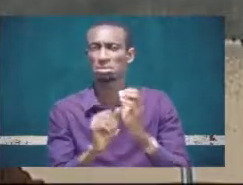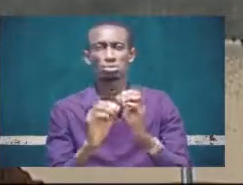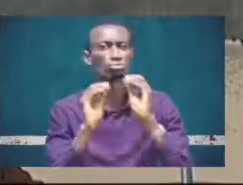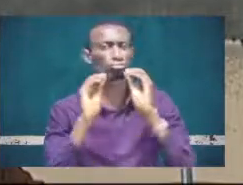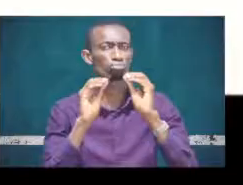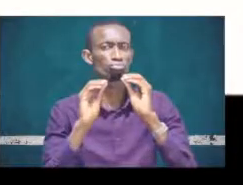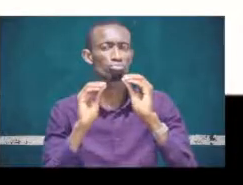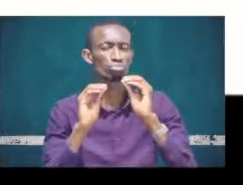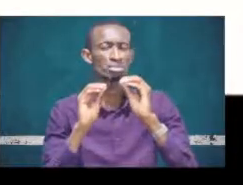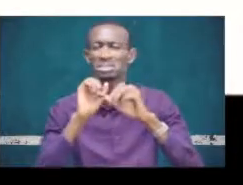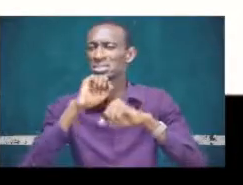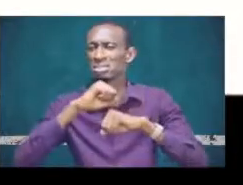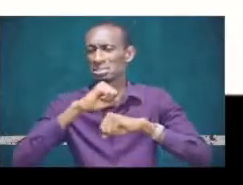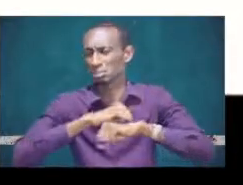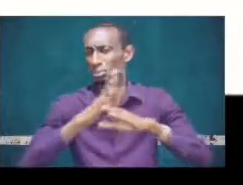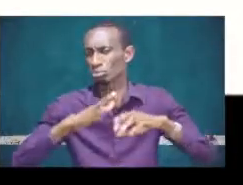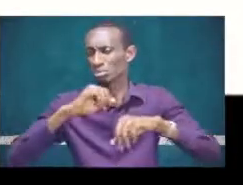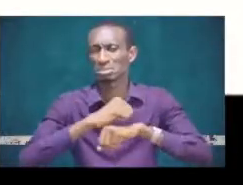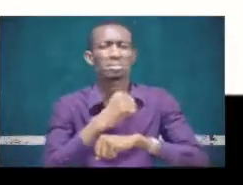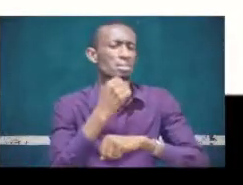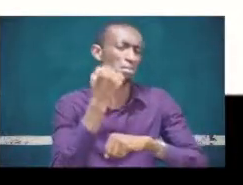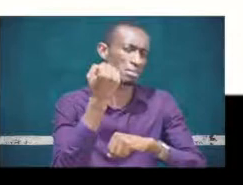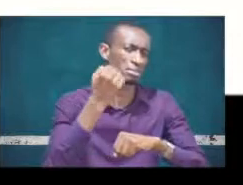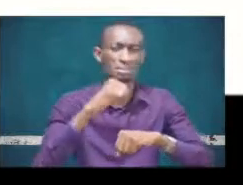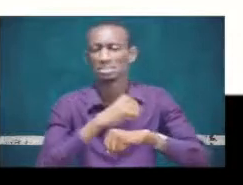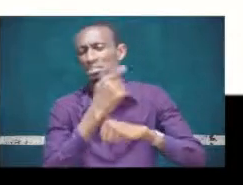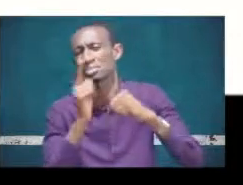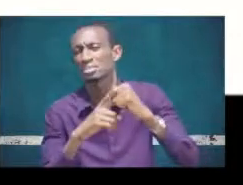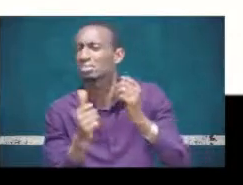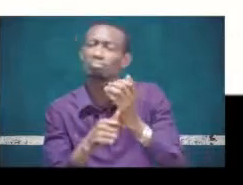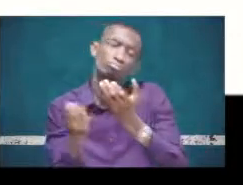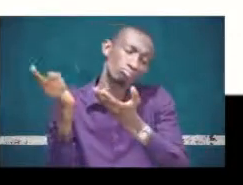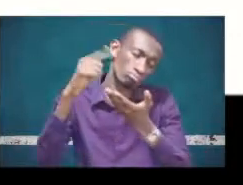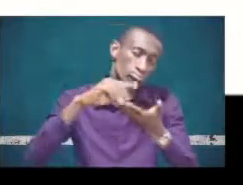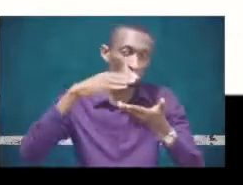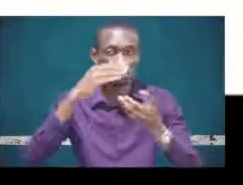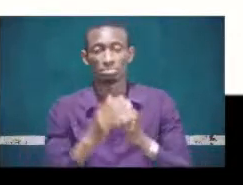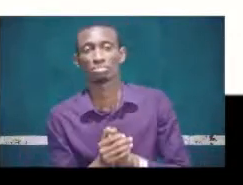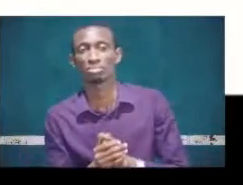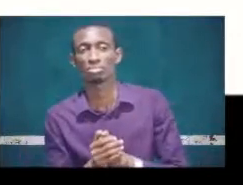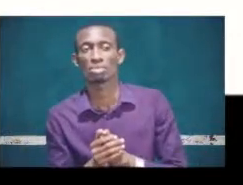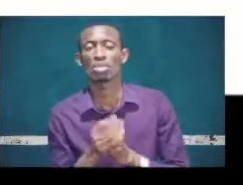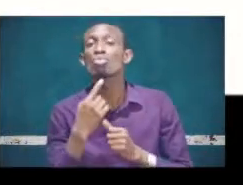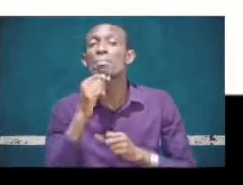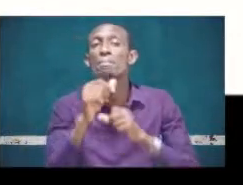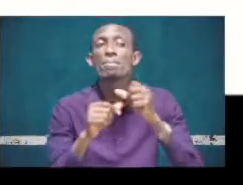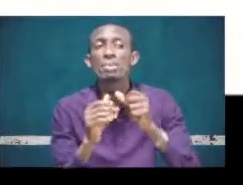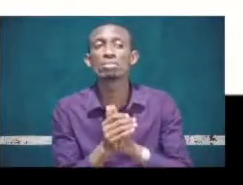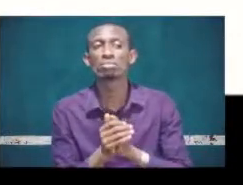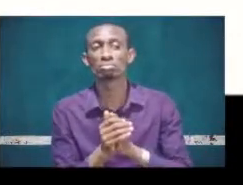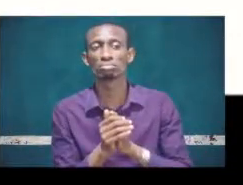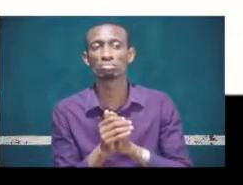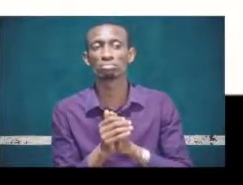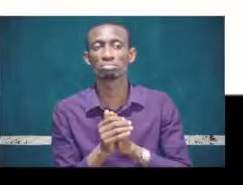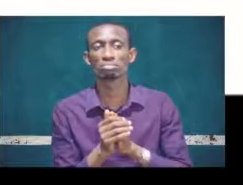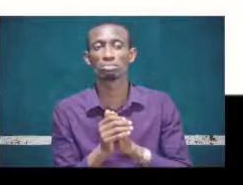to join this lesson, because we are going to talk about general inequalities,